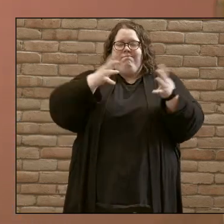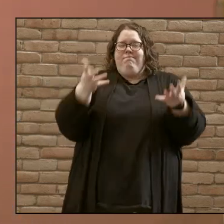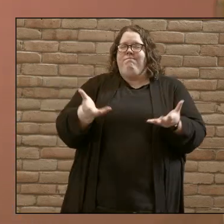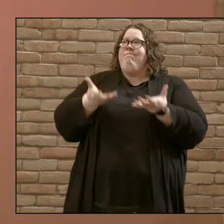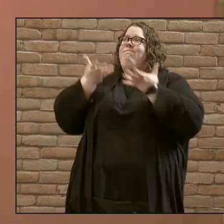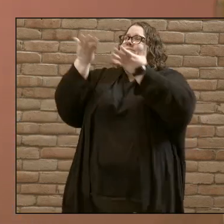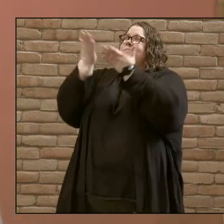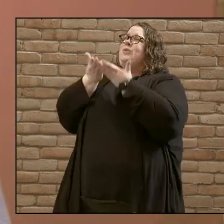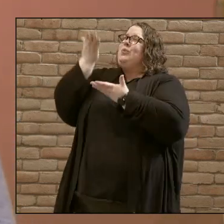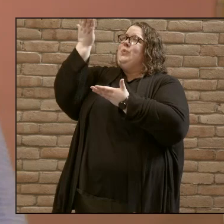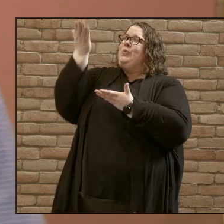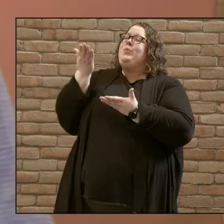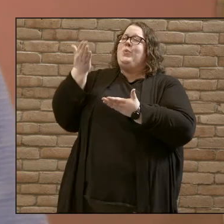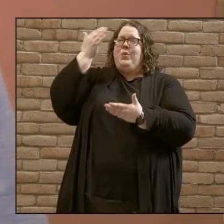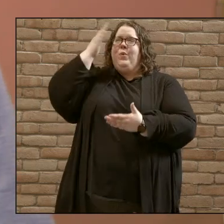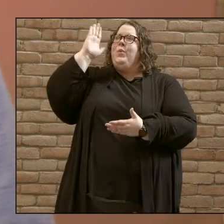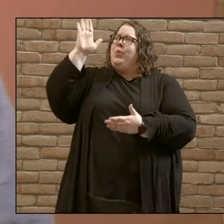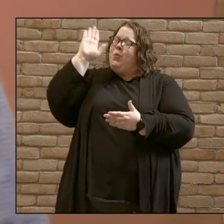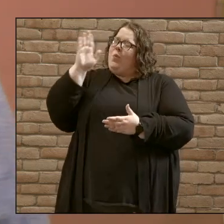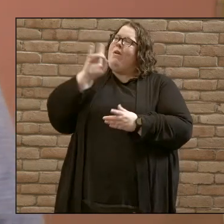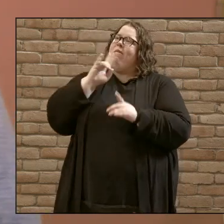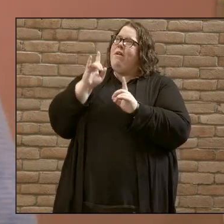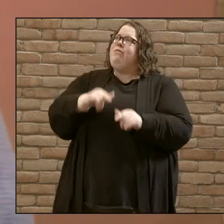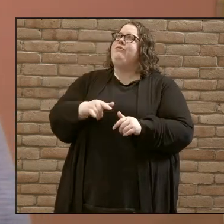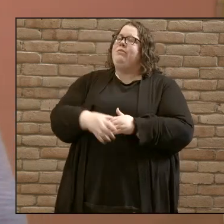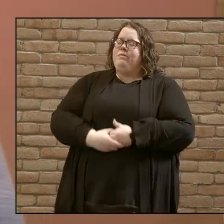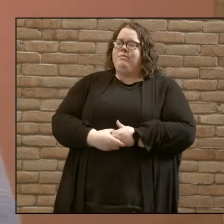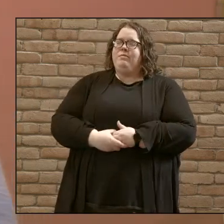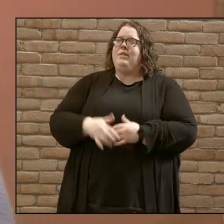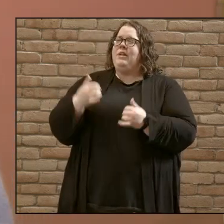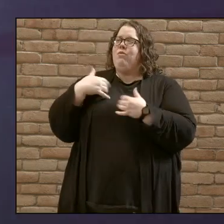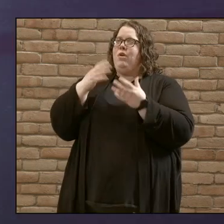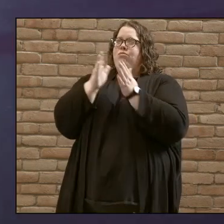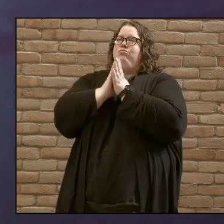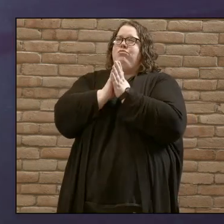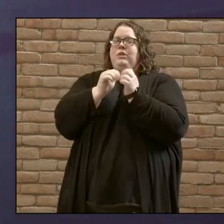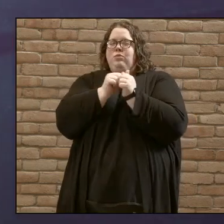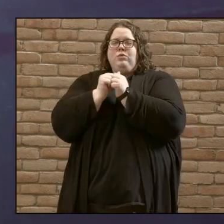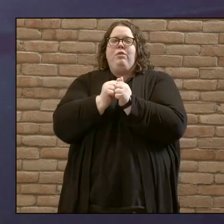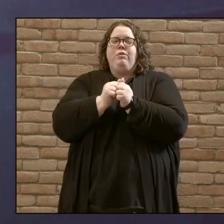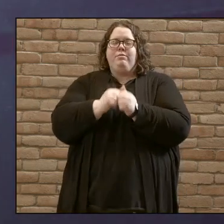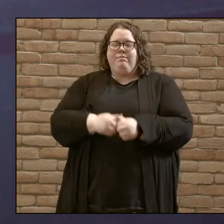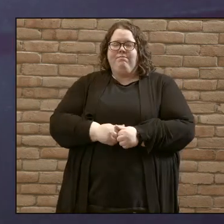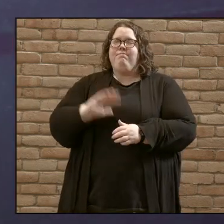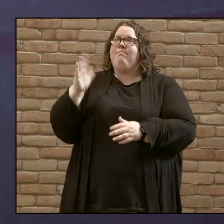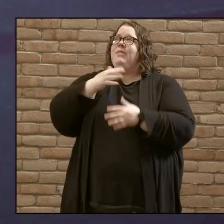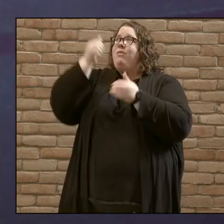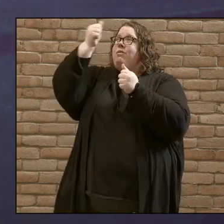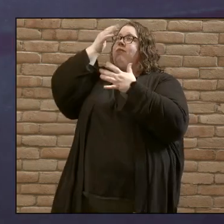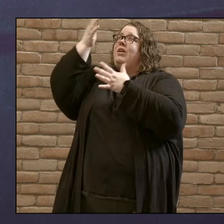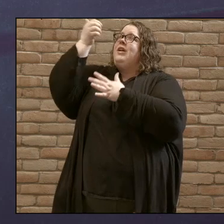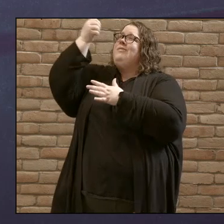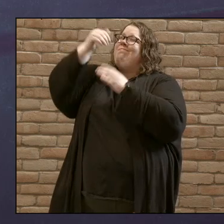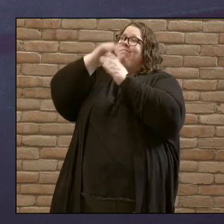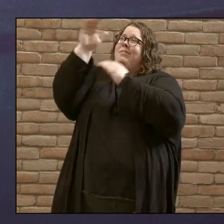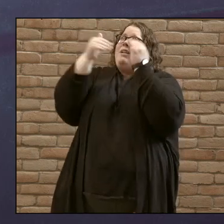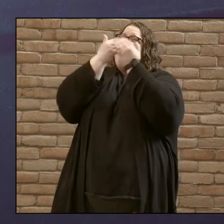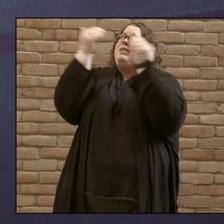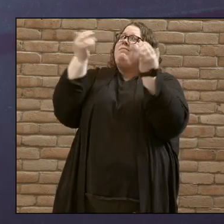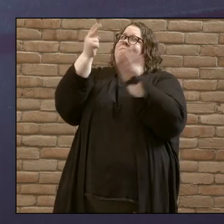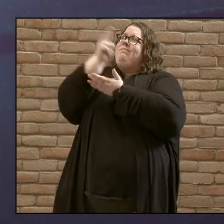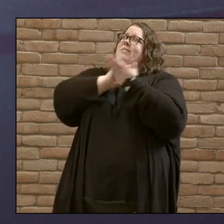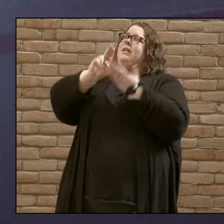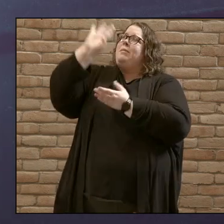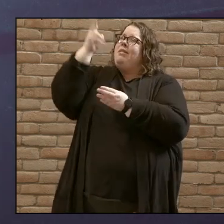we are so bold now as to pray the prayer that you have taught us to pray, our Father, who art in heaven, hallowed be thy